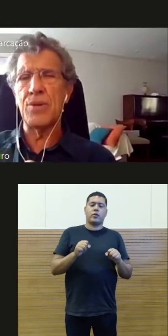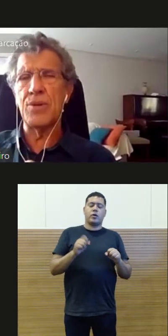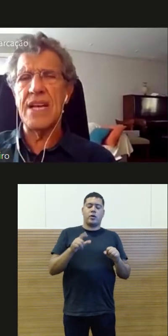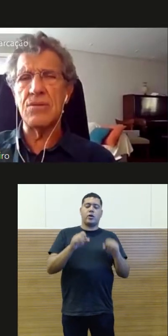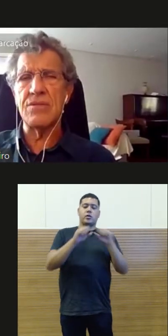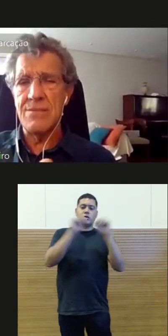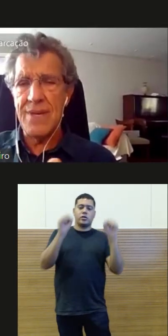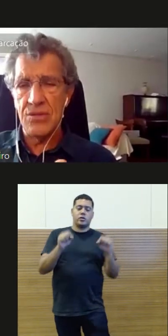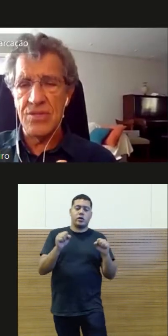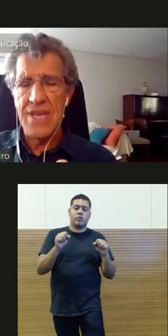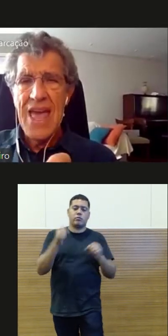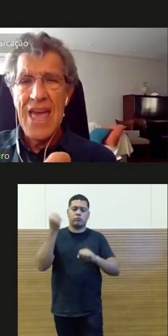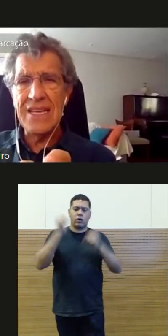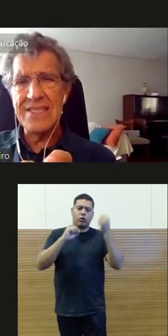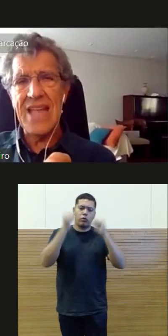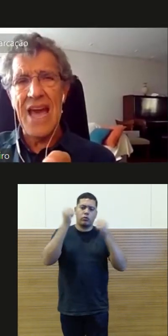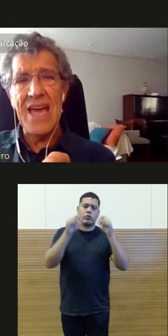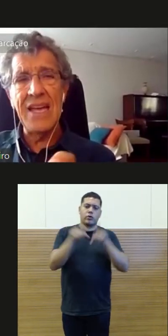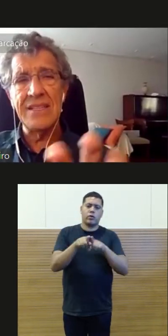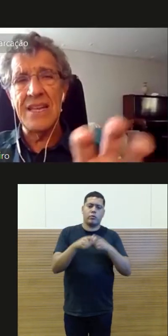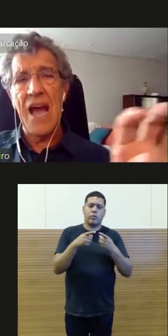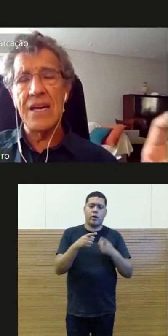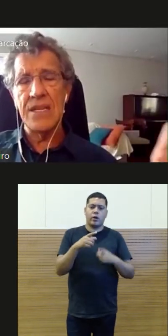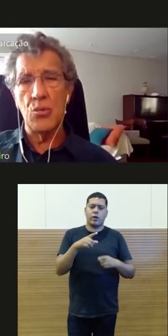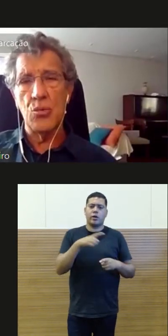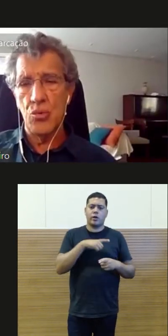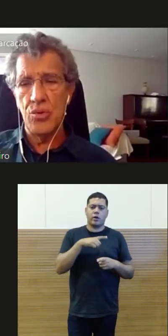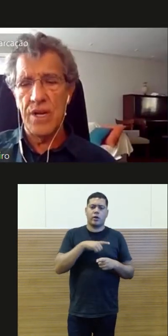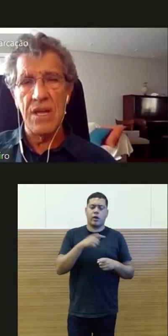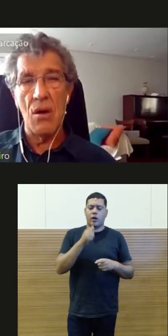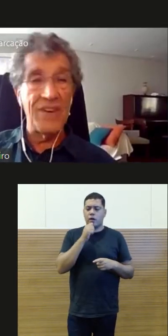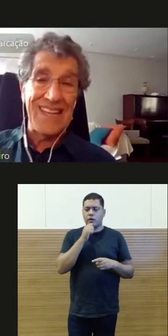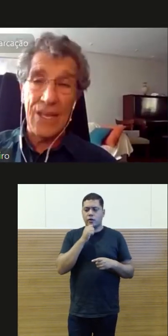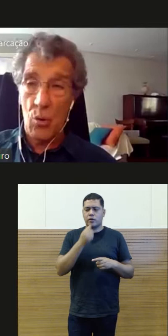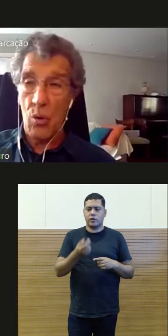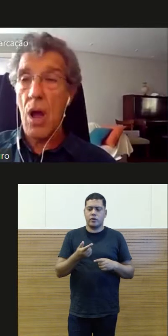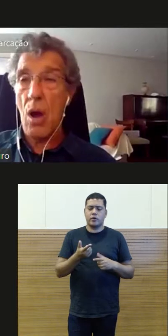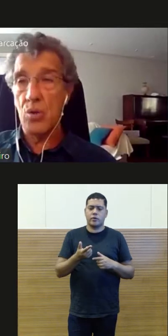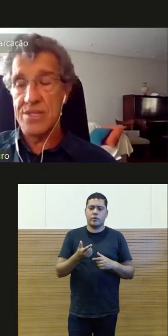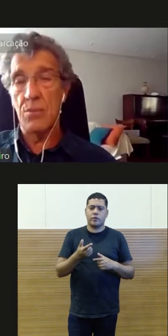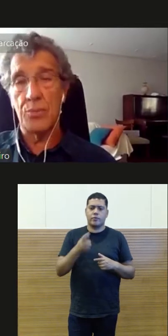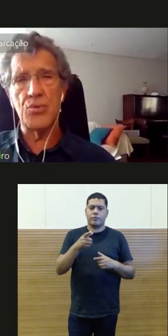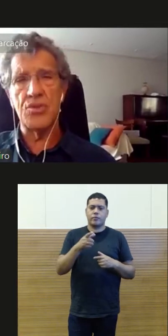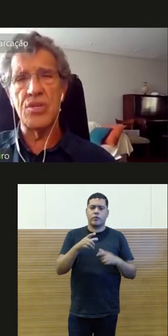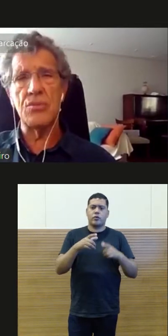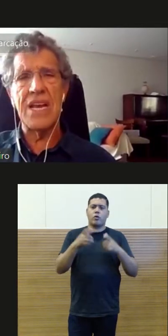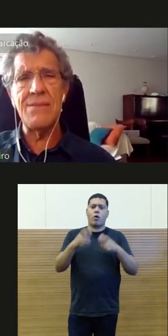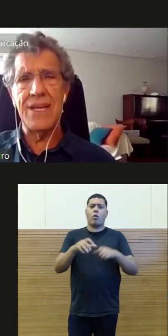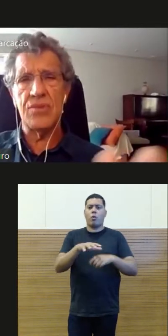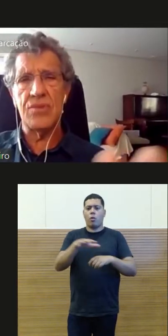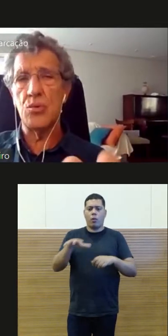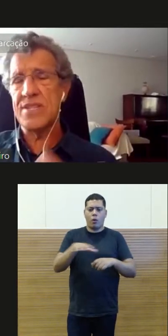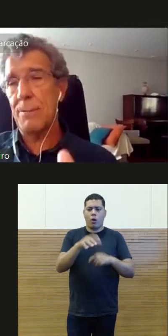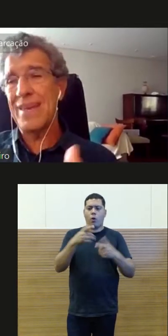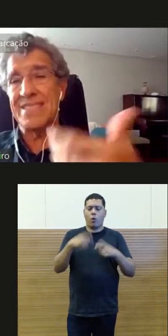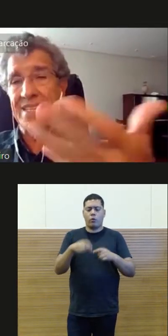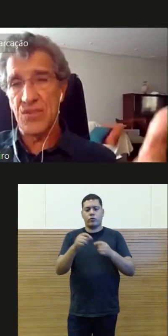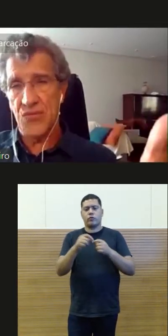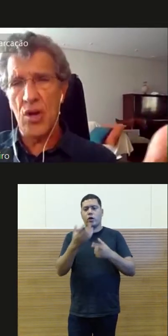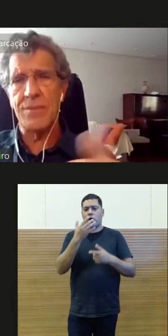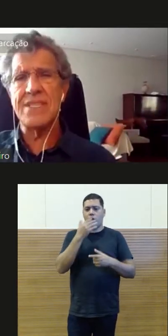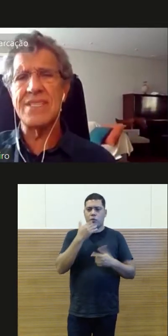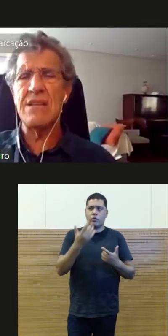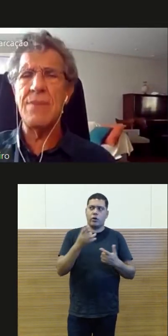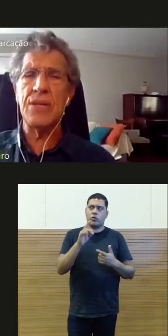The industry that processes the food, they are between agriculture, which is the true place where the